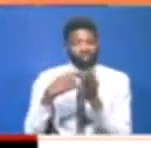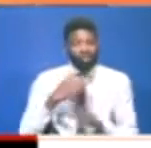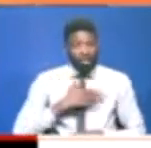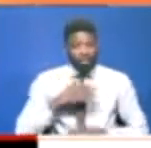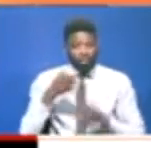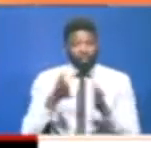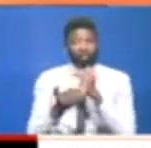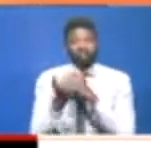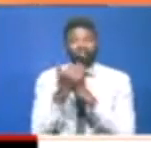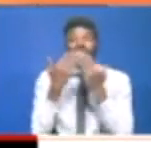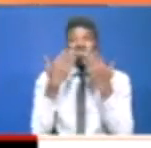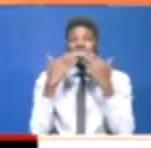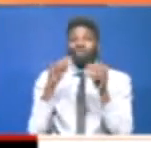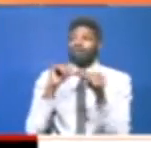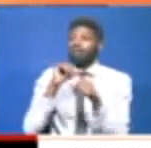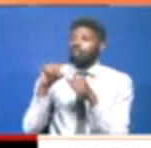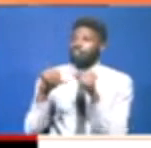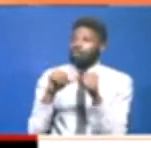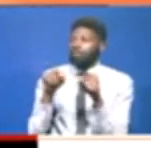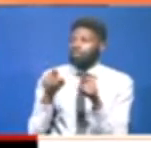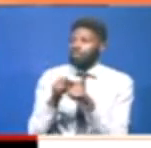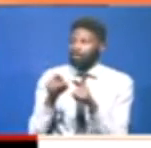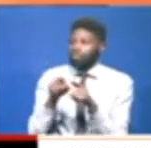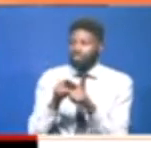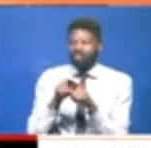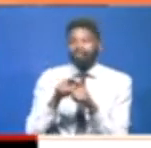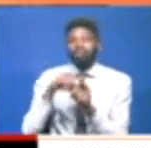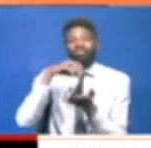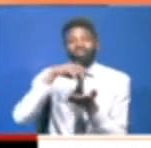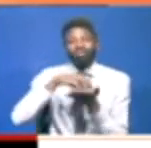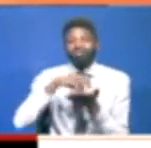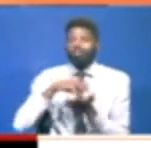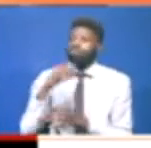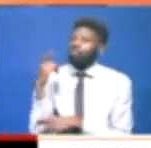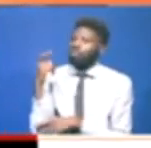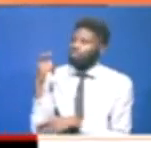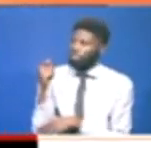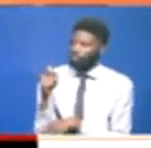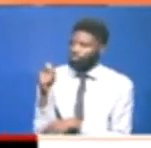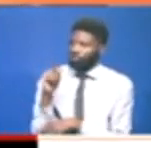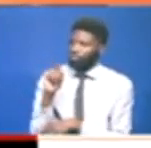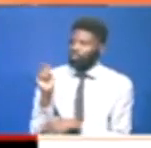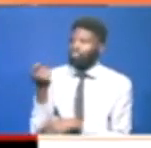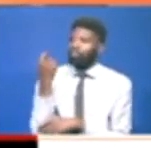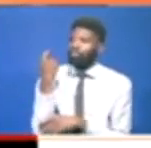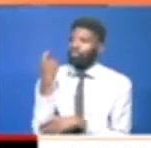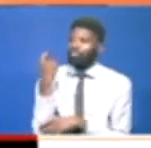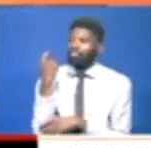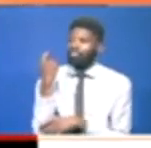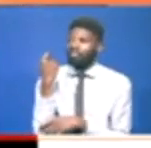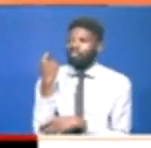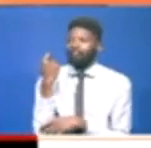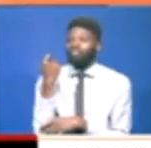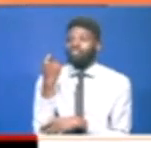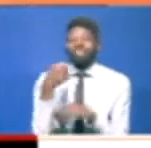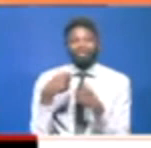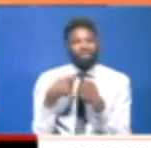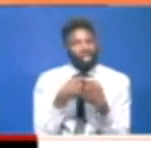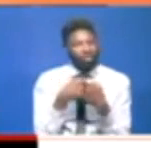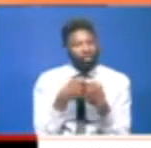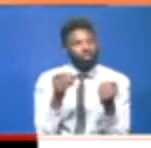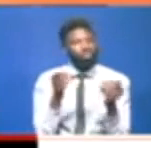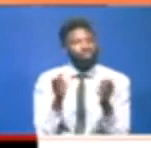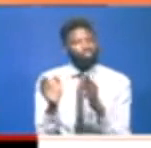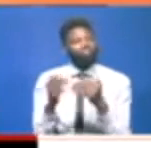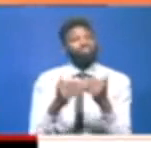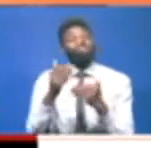around the state of pension in Kenya, the challenges, the opportunities, and what's the way forward.